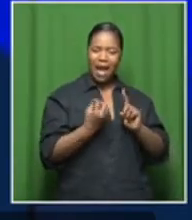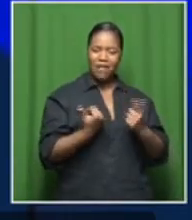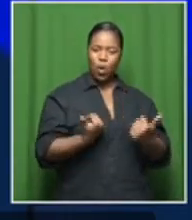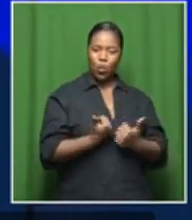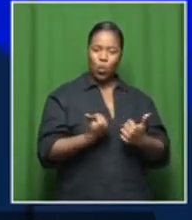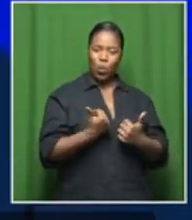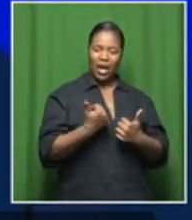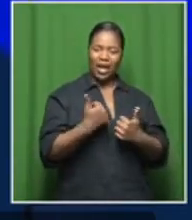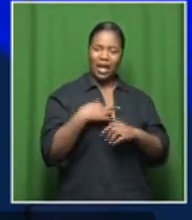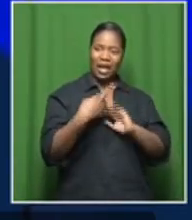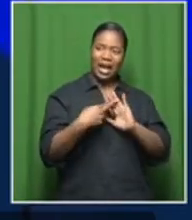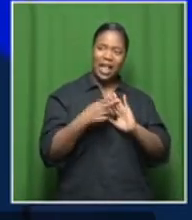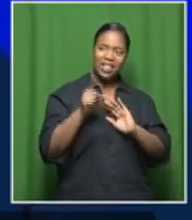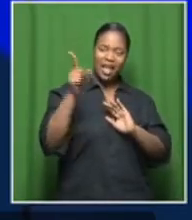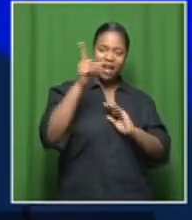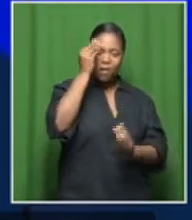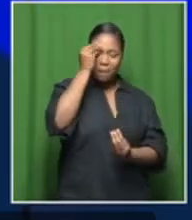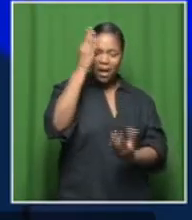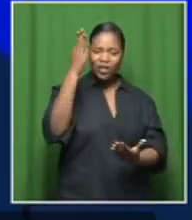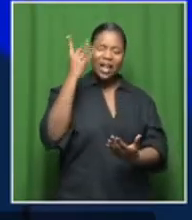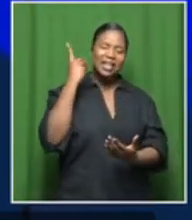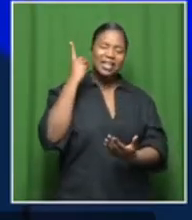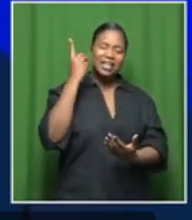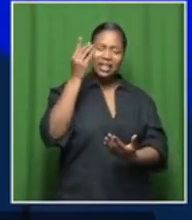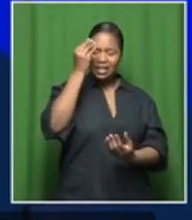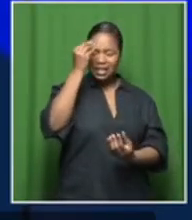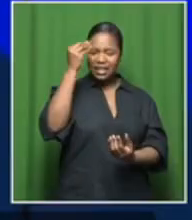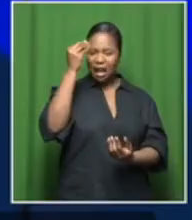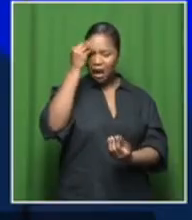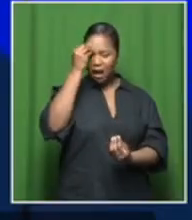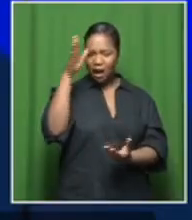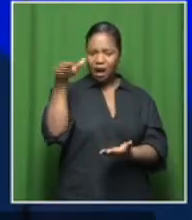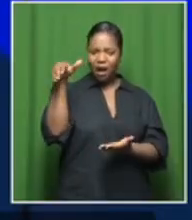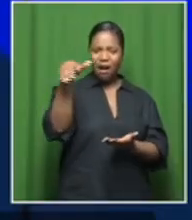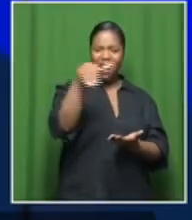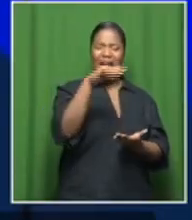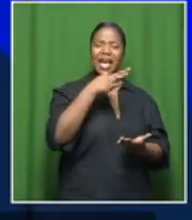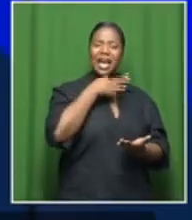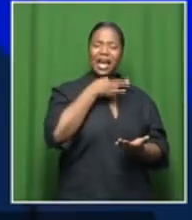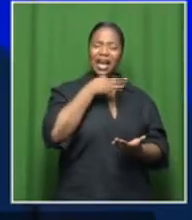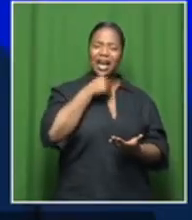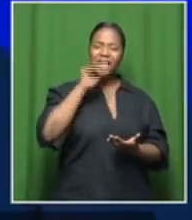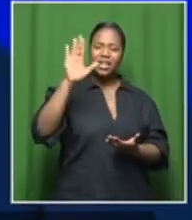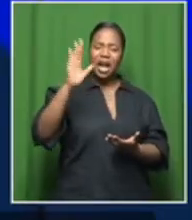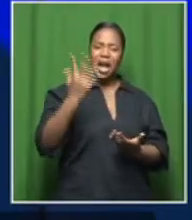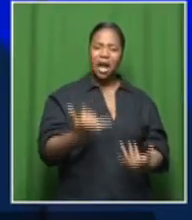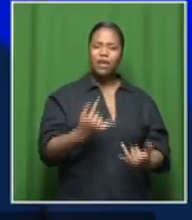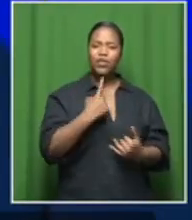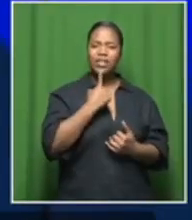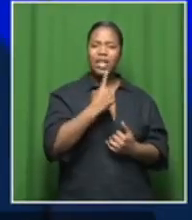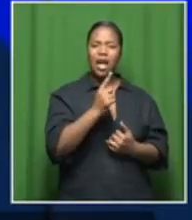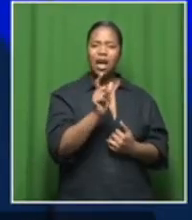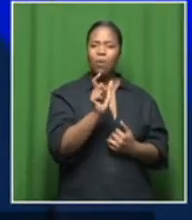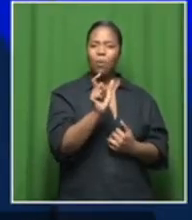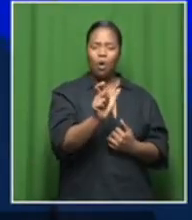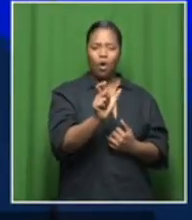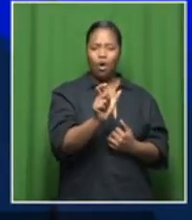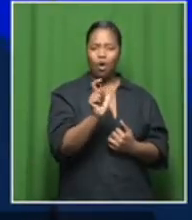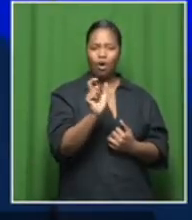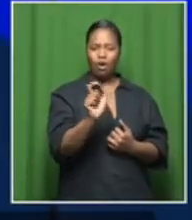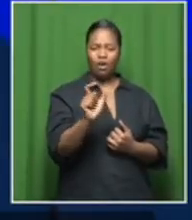overrepresentation of data from the West, so meaning it's dominated by English. So now if you have to adapt